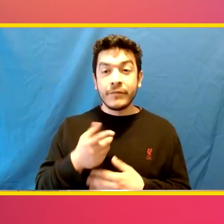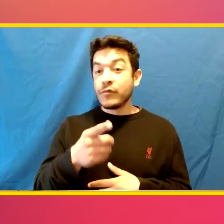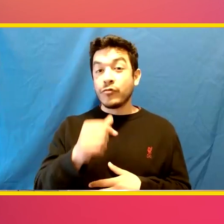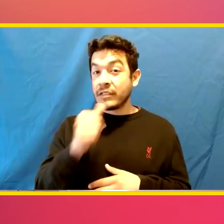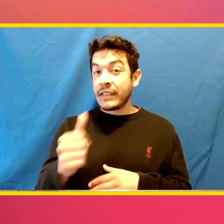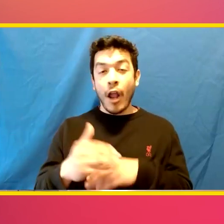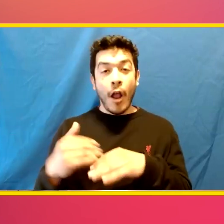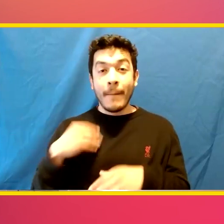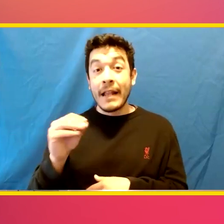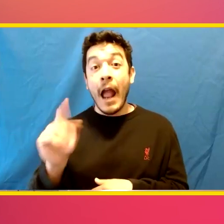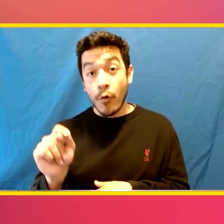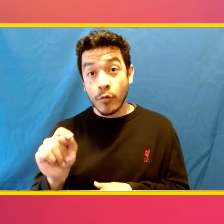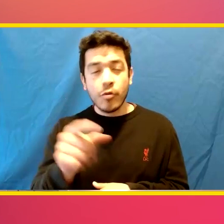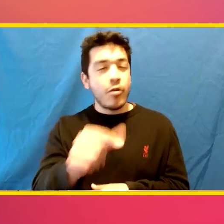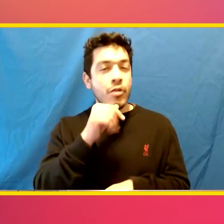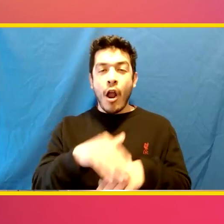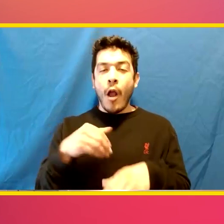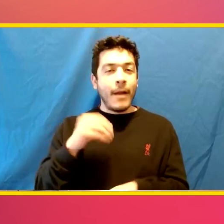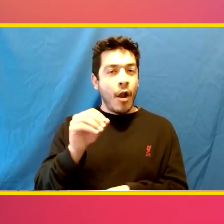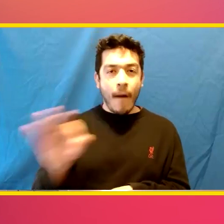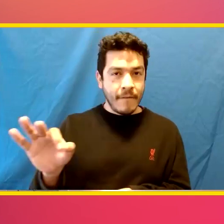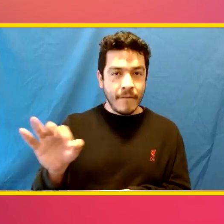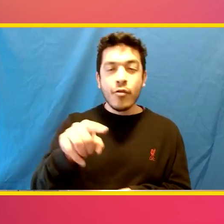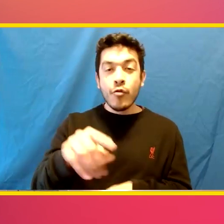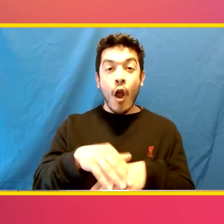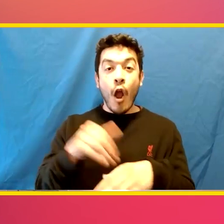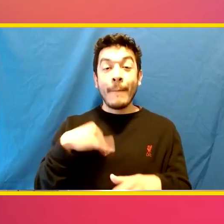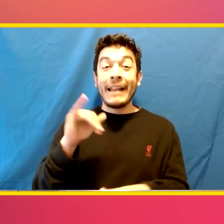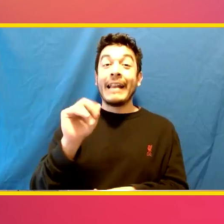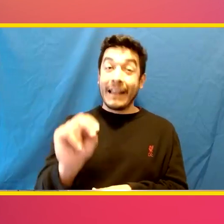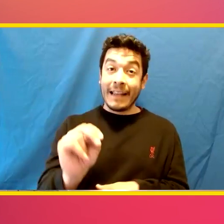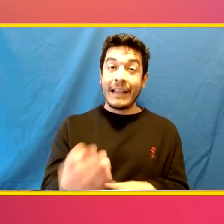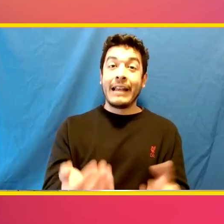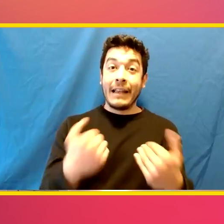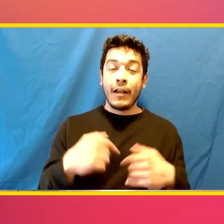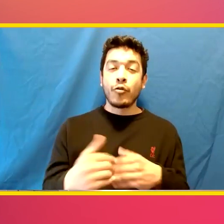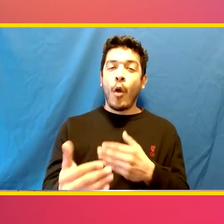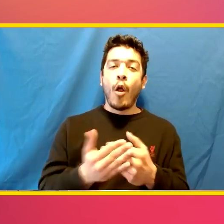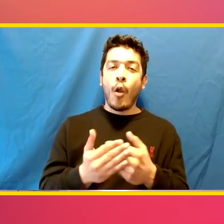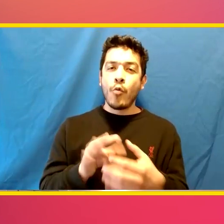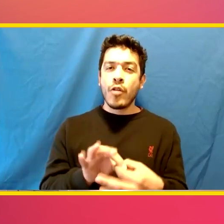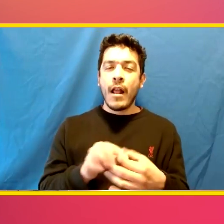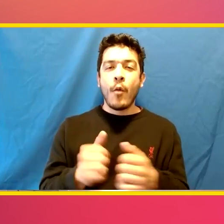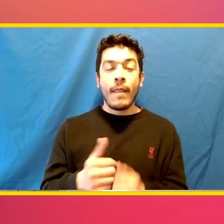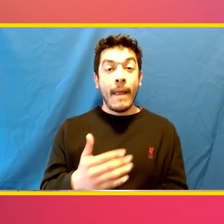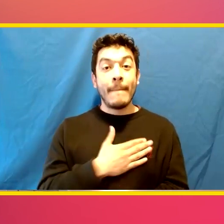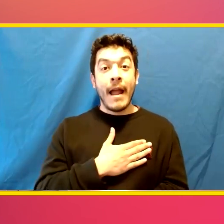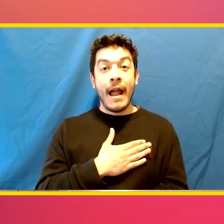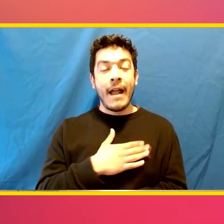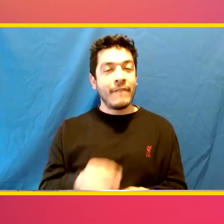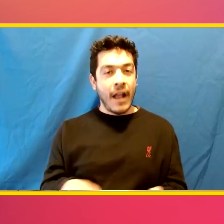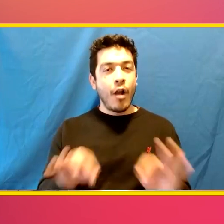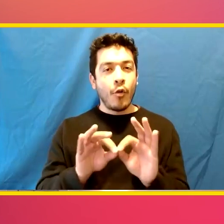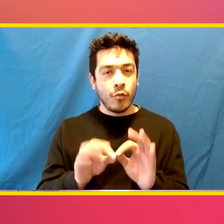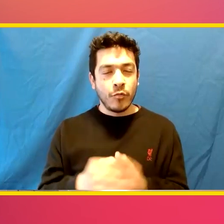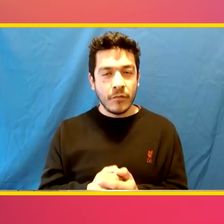call me out, you didn't call me off, you called me in to a closer relationship with my stated